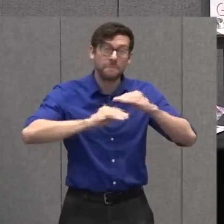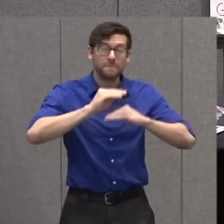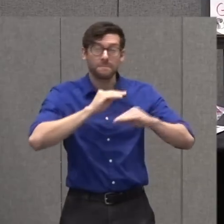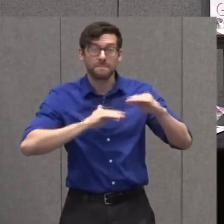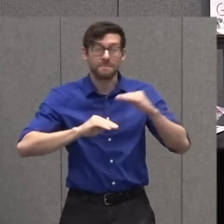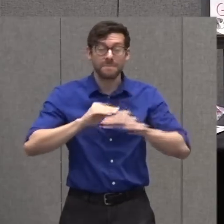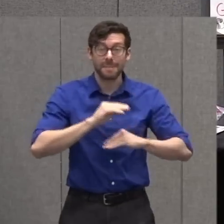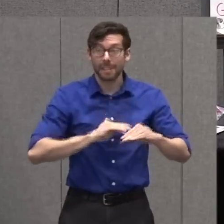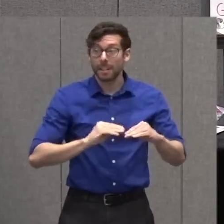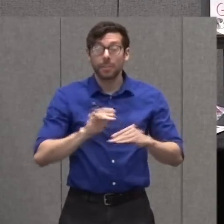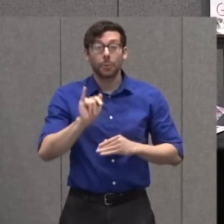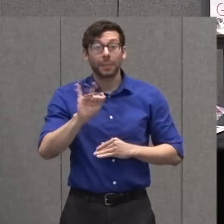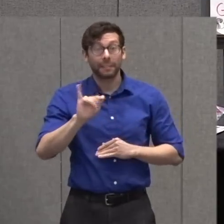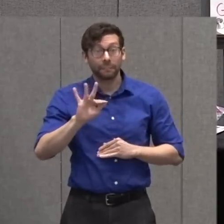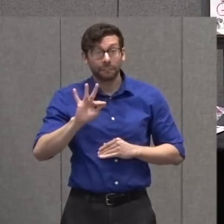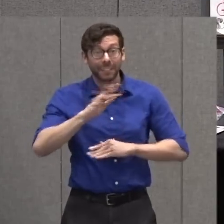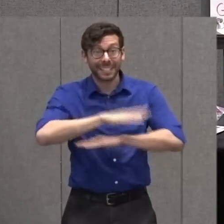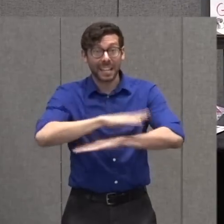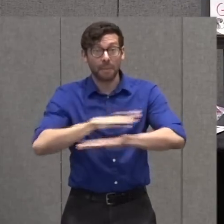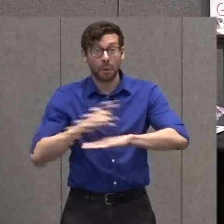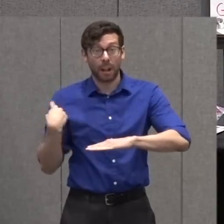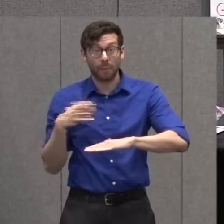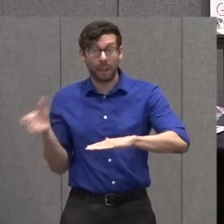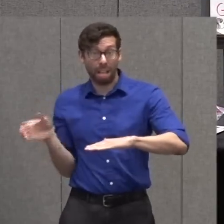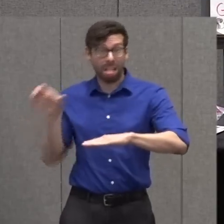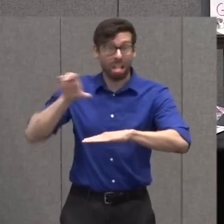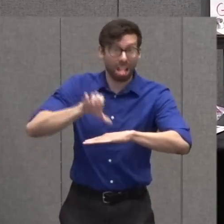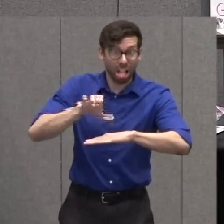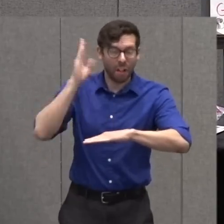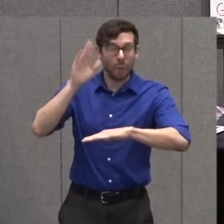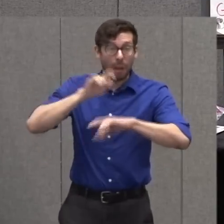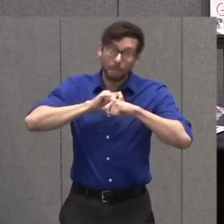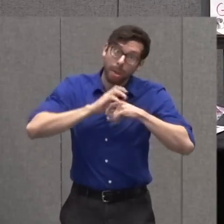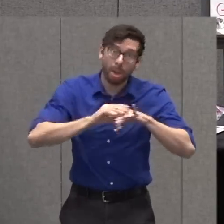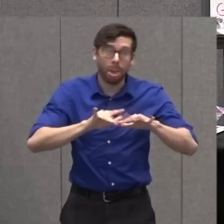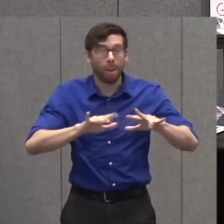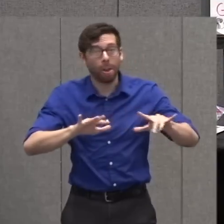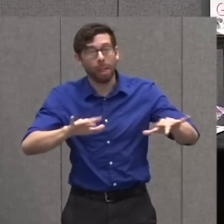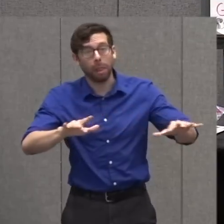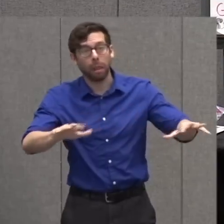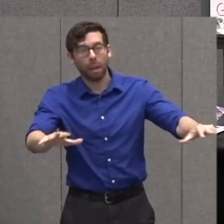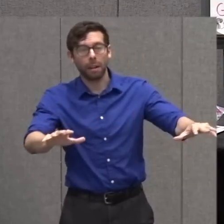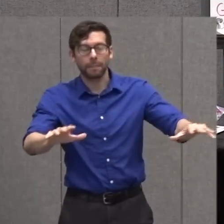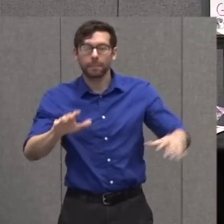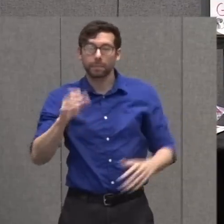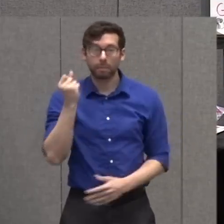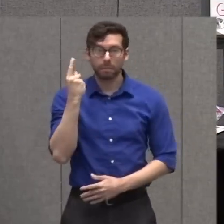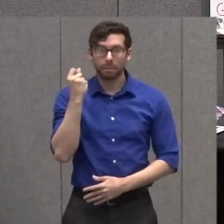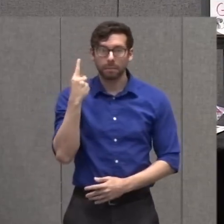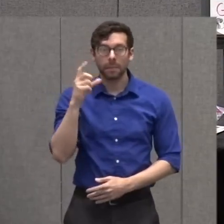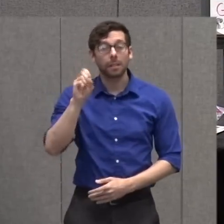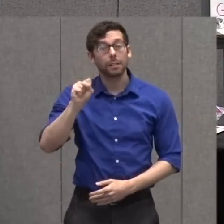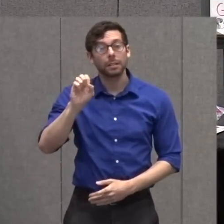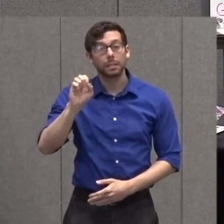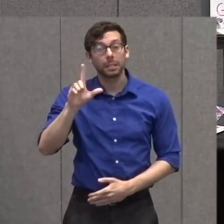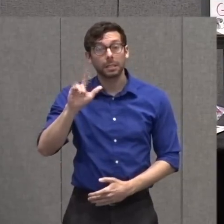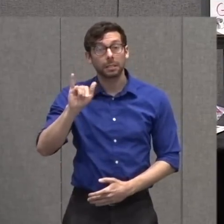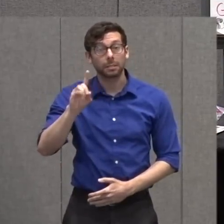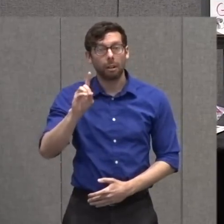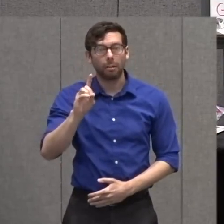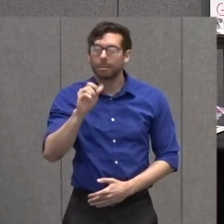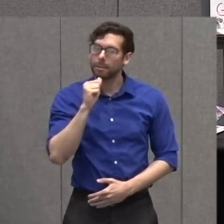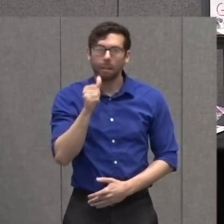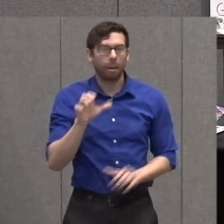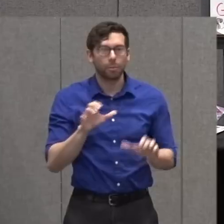it out on the table, it would go all over everywhere. A solid doesn't do that. A solid's particles are close